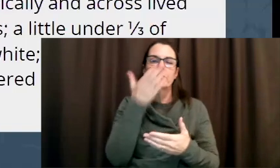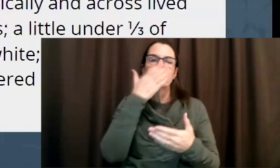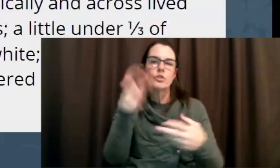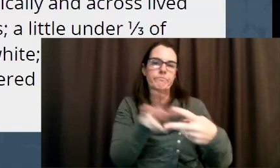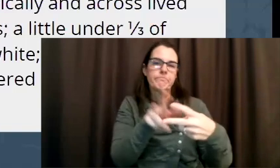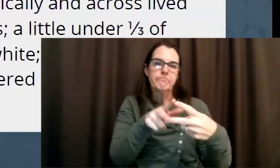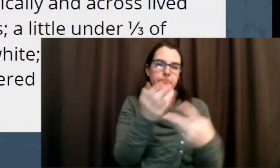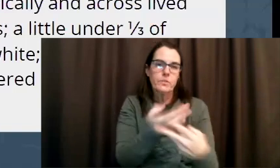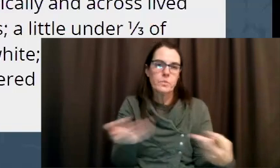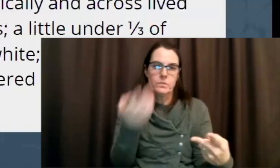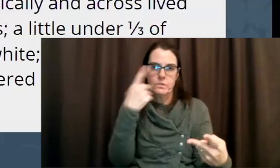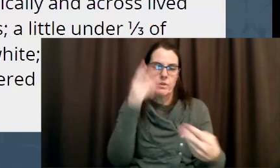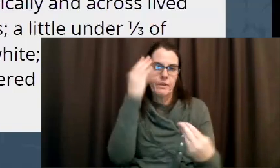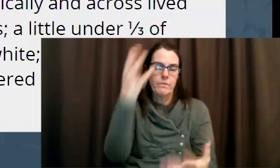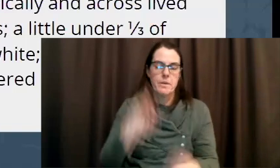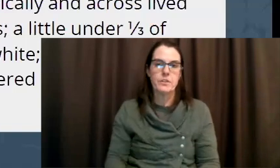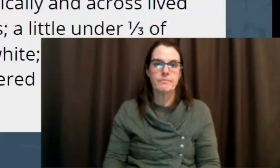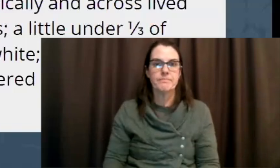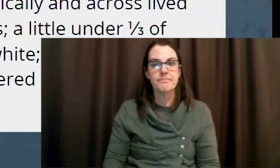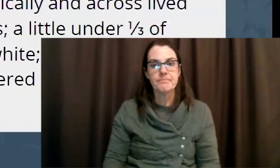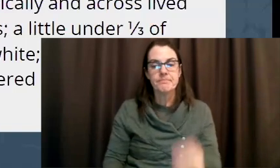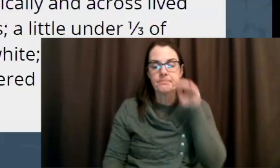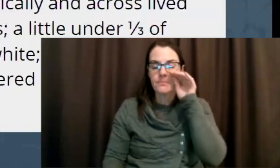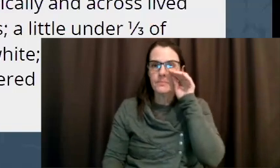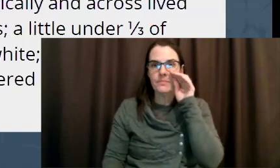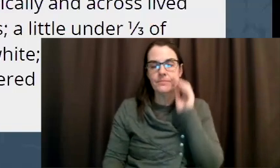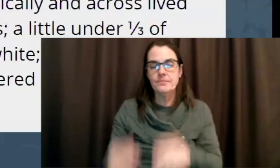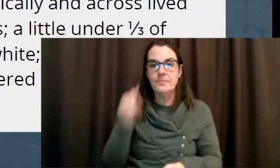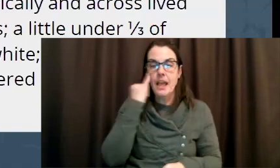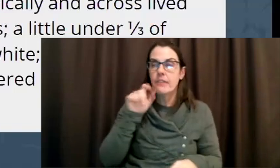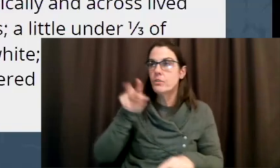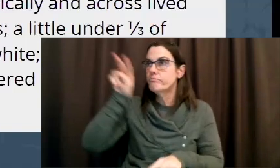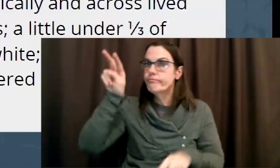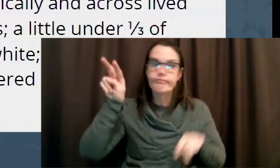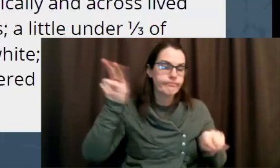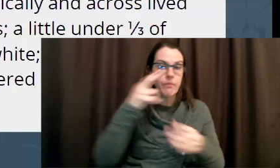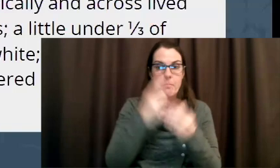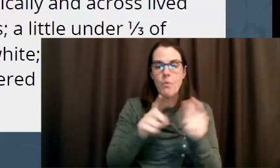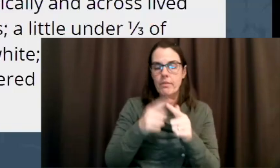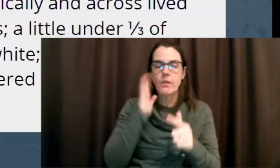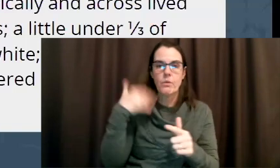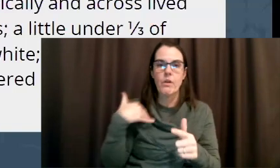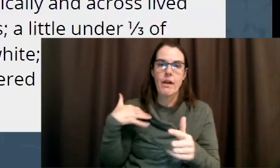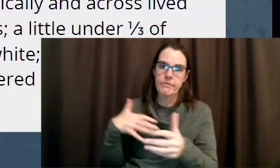of information to kind of look to help follow these updates.